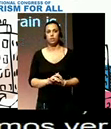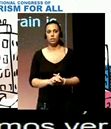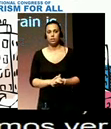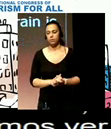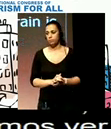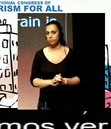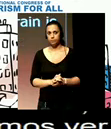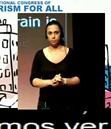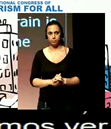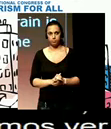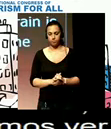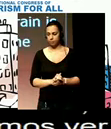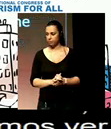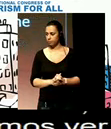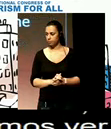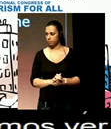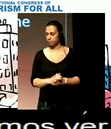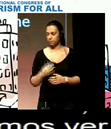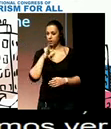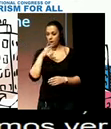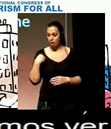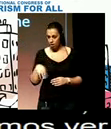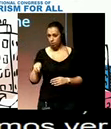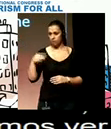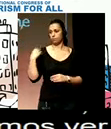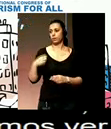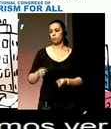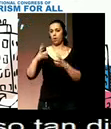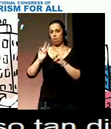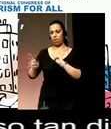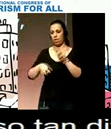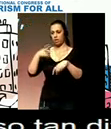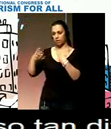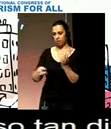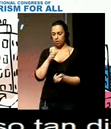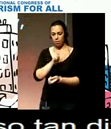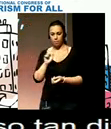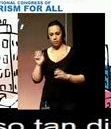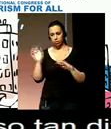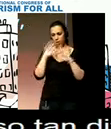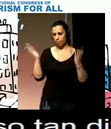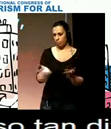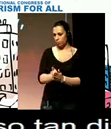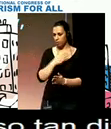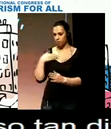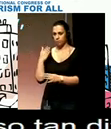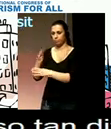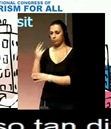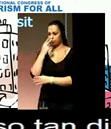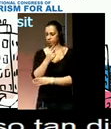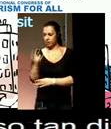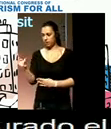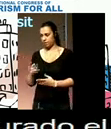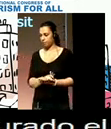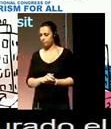been restored, and of course many, many people from around the world want to visit them. To get there, you go in an open boat, and when